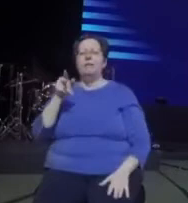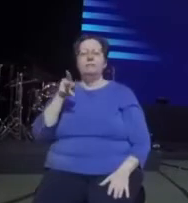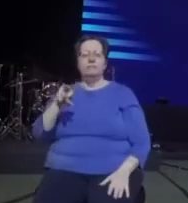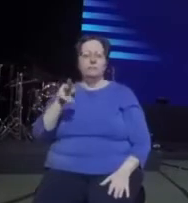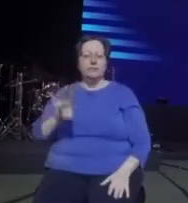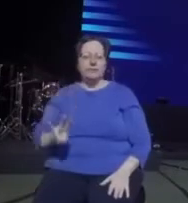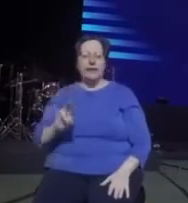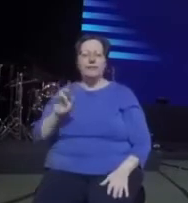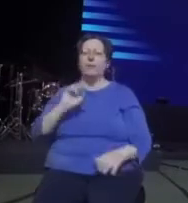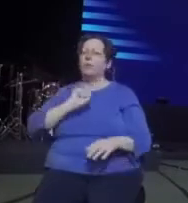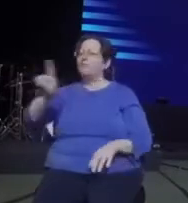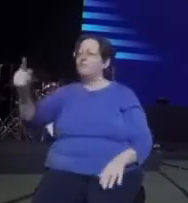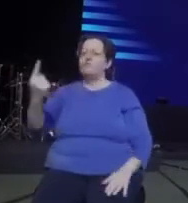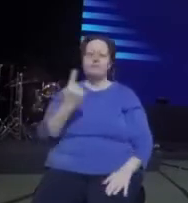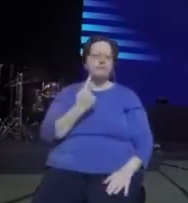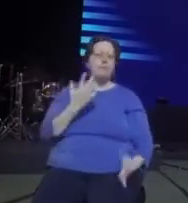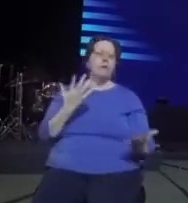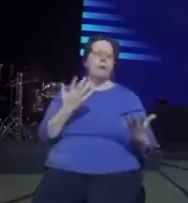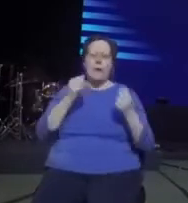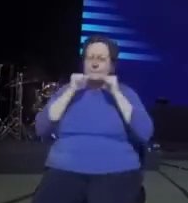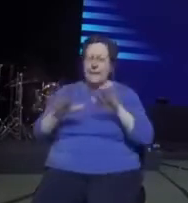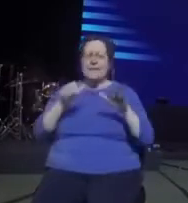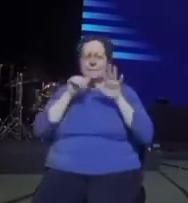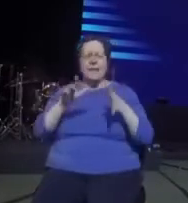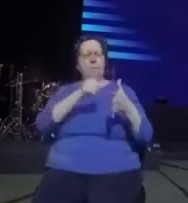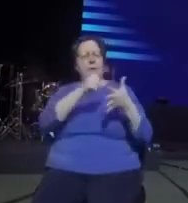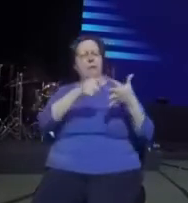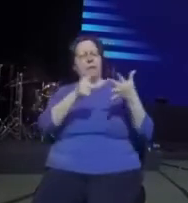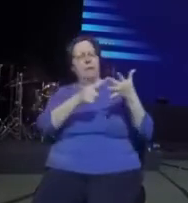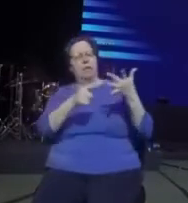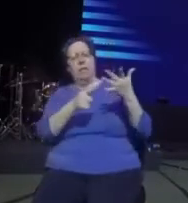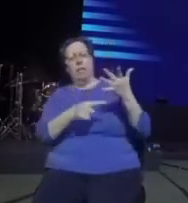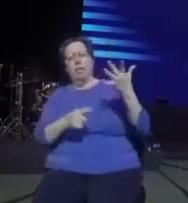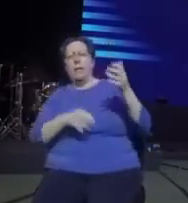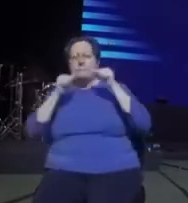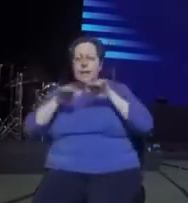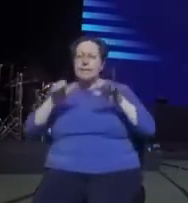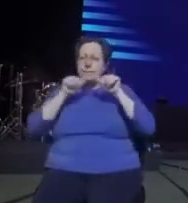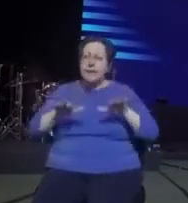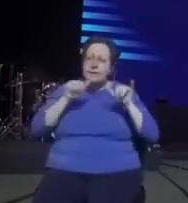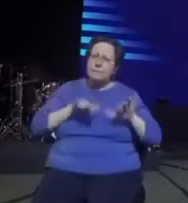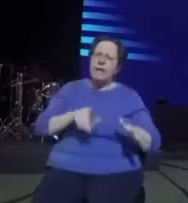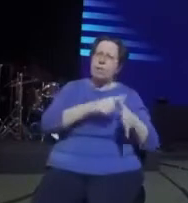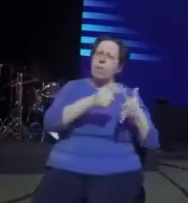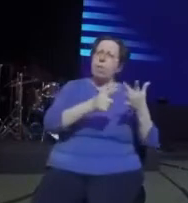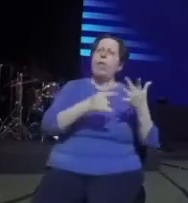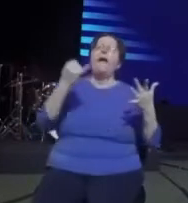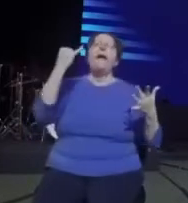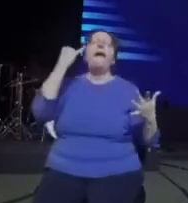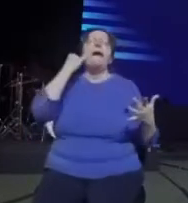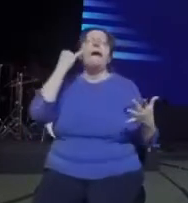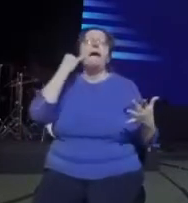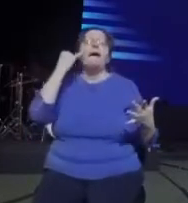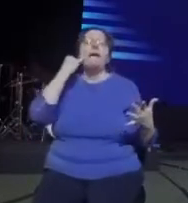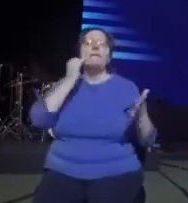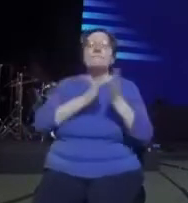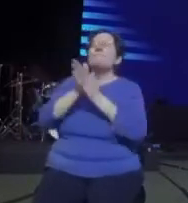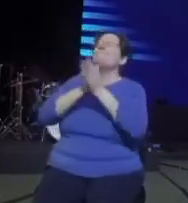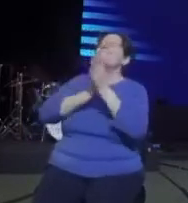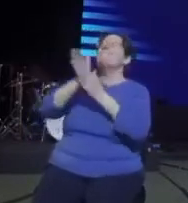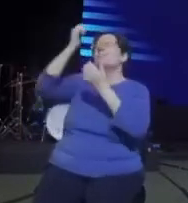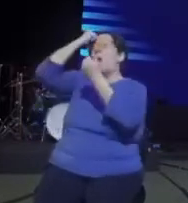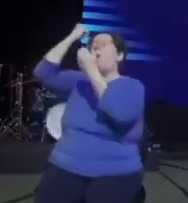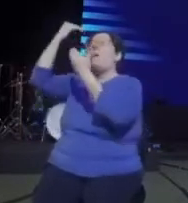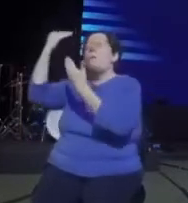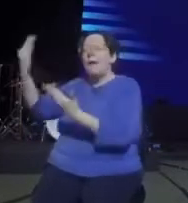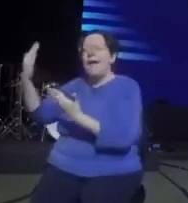you come in and when you go out. My goodness, blessings after blessings, blessings after blessings, teach, if you will diligently obey